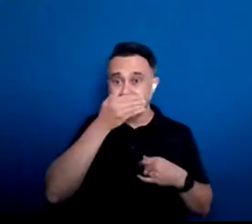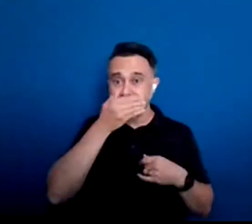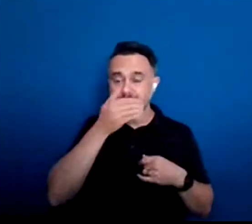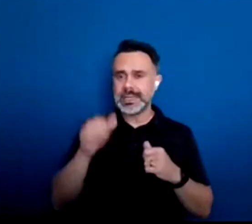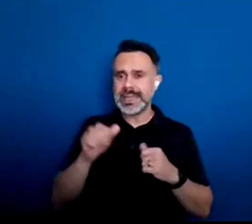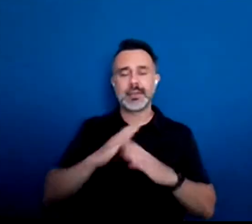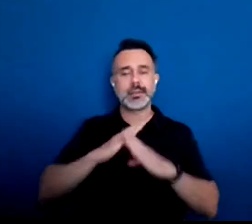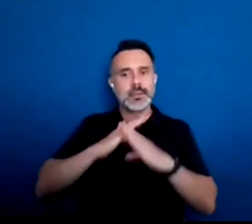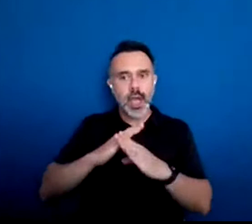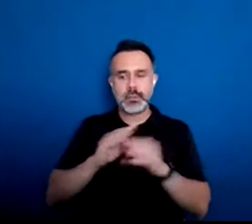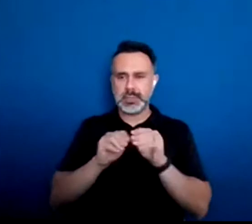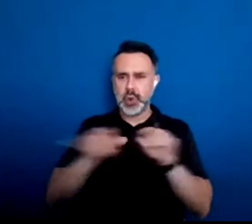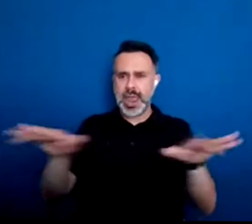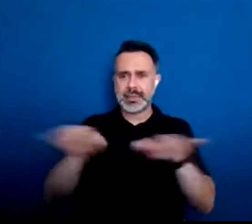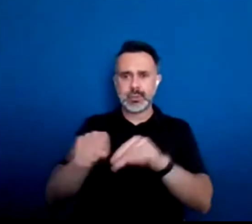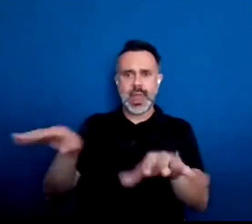this.